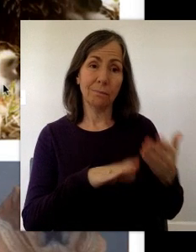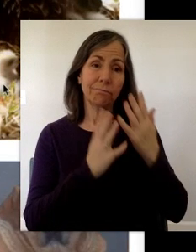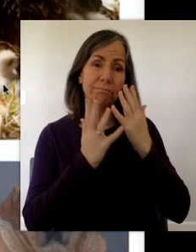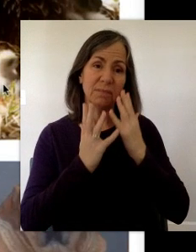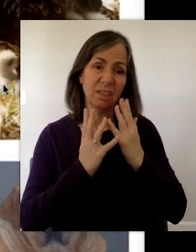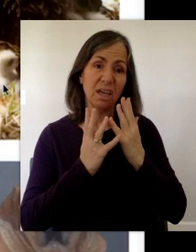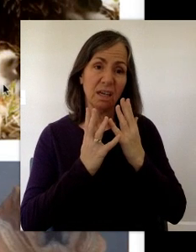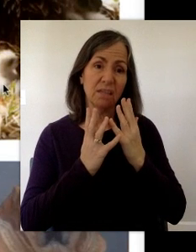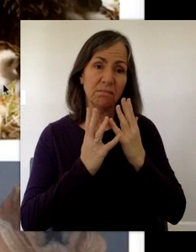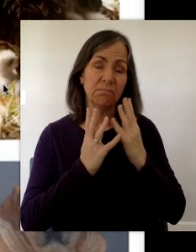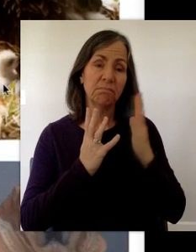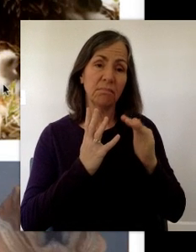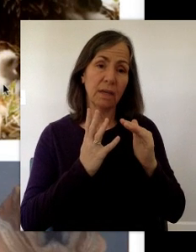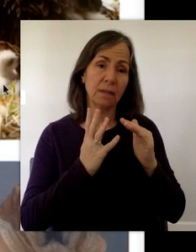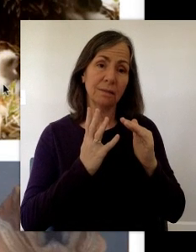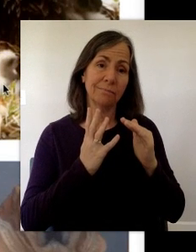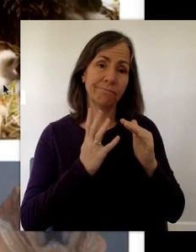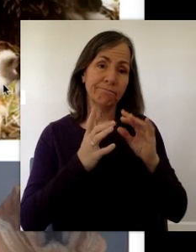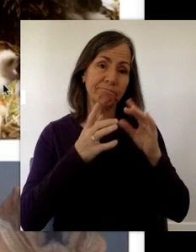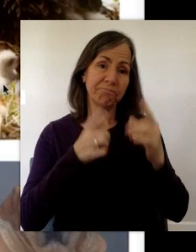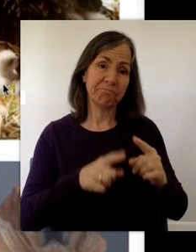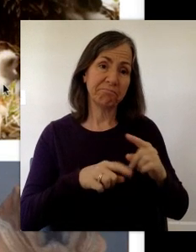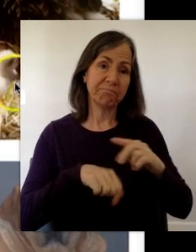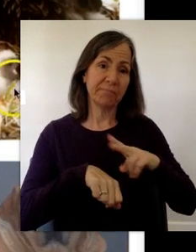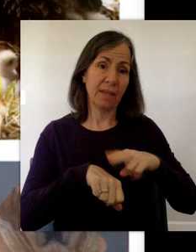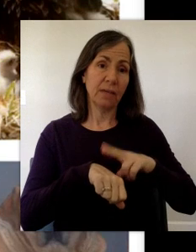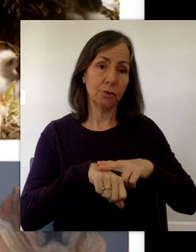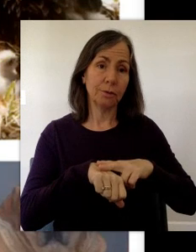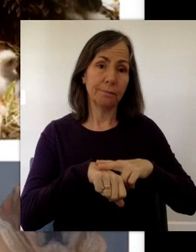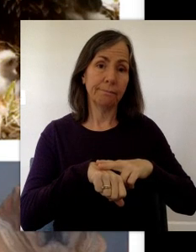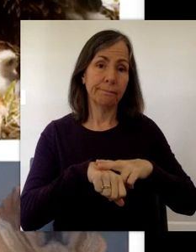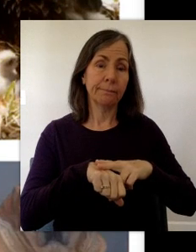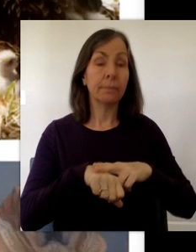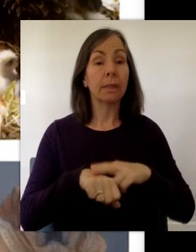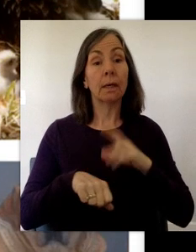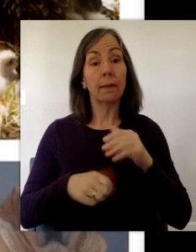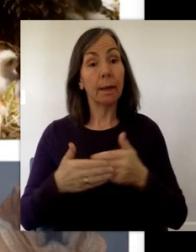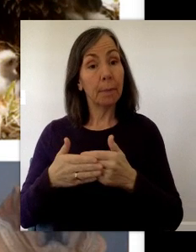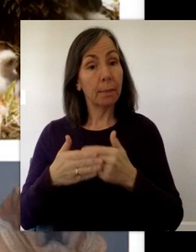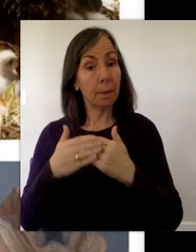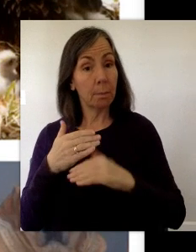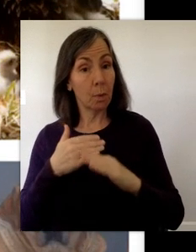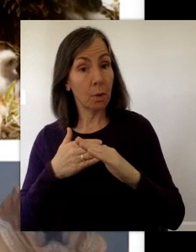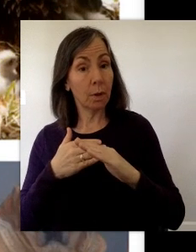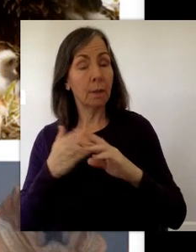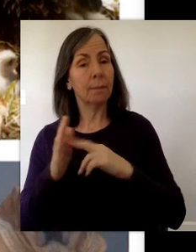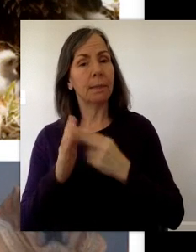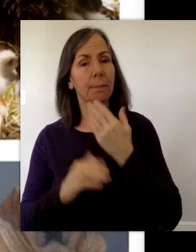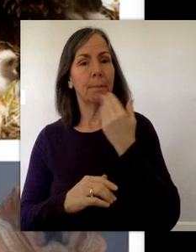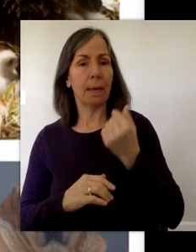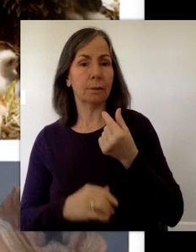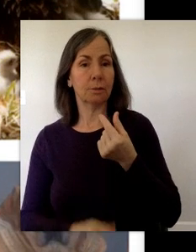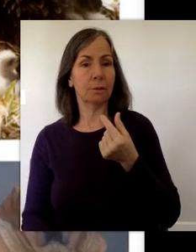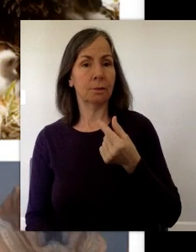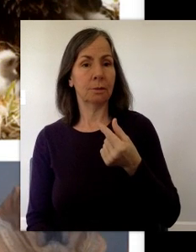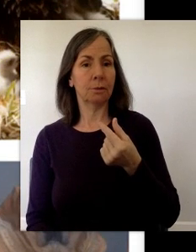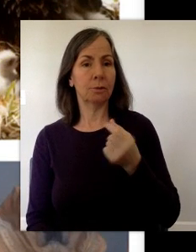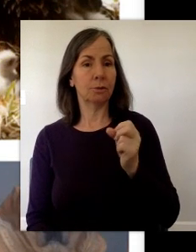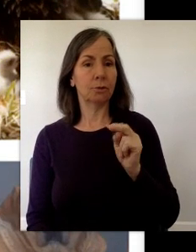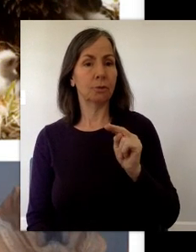the sad truth of nature. The one that lives will probably have the best genes, the